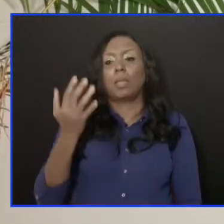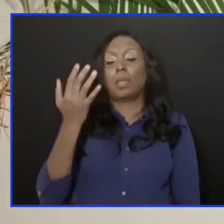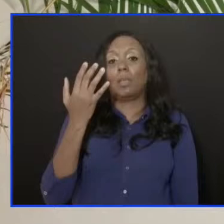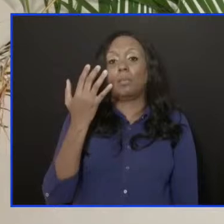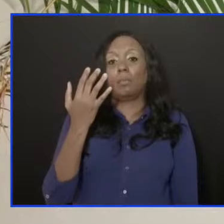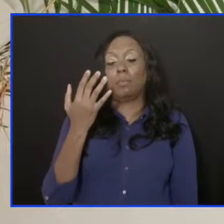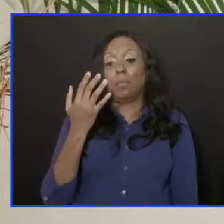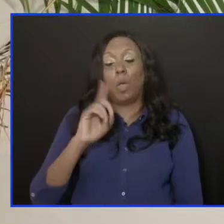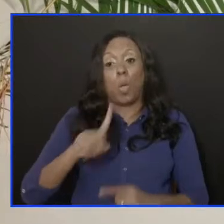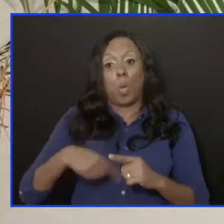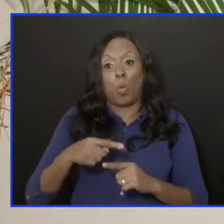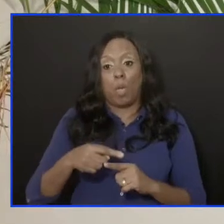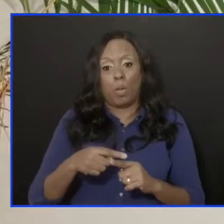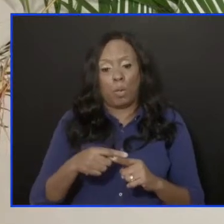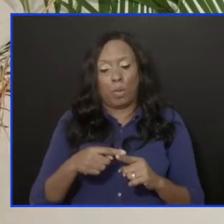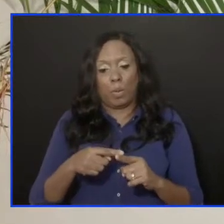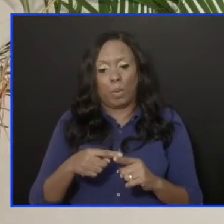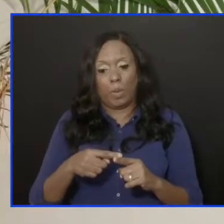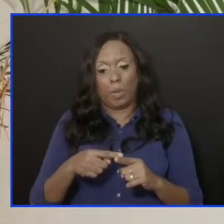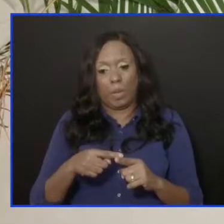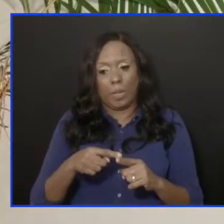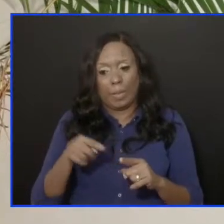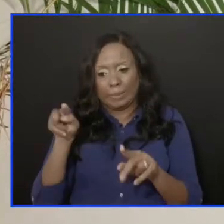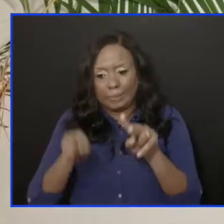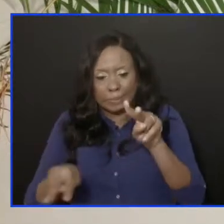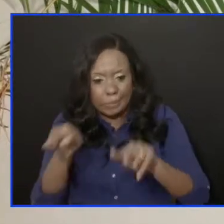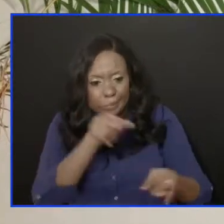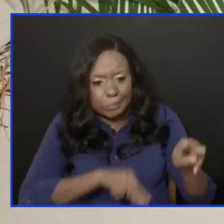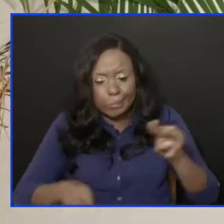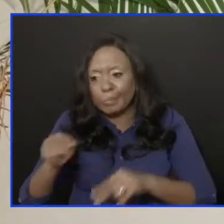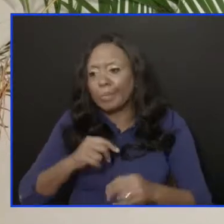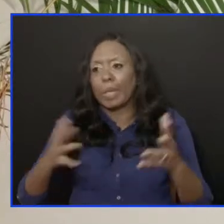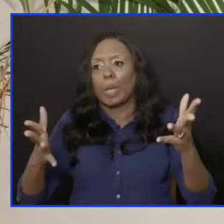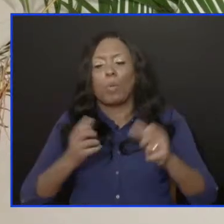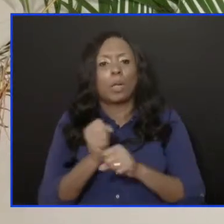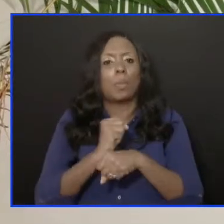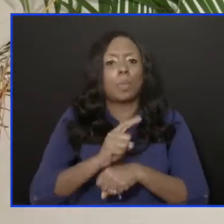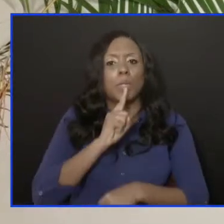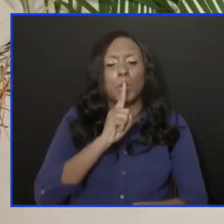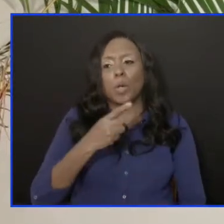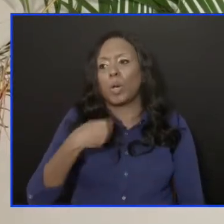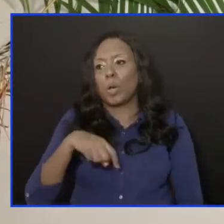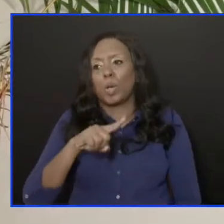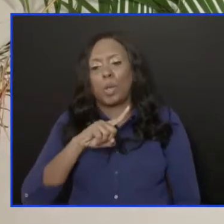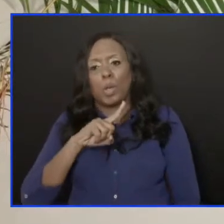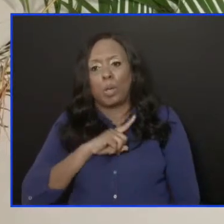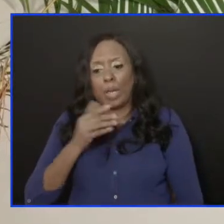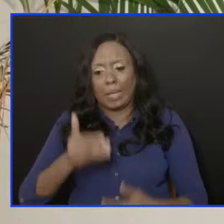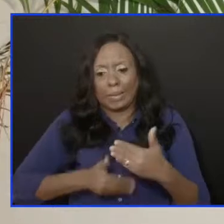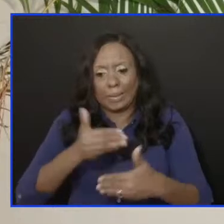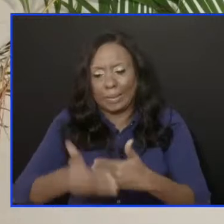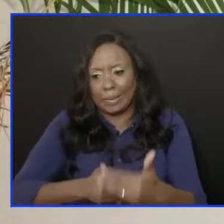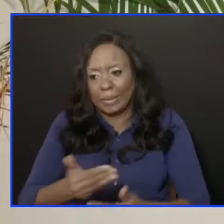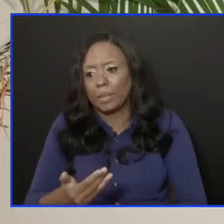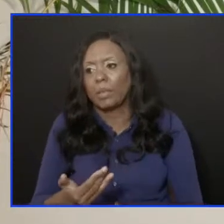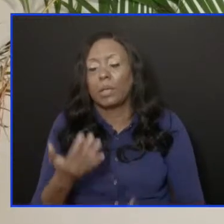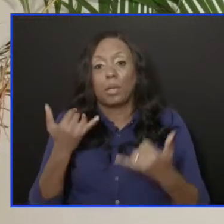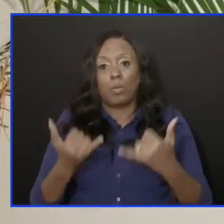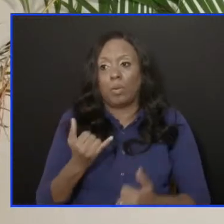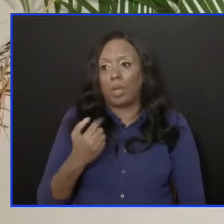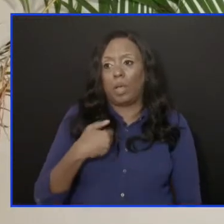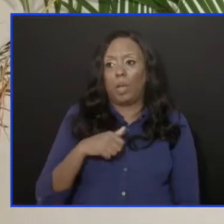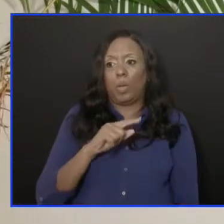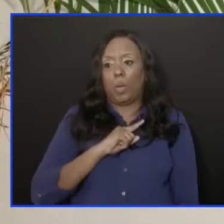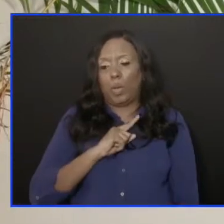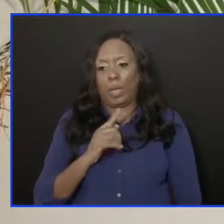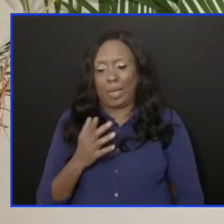going in the right direction at all times. So BAMP, of course, we are a little more conservative, and we